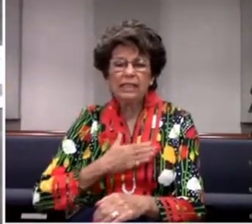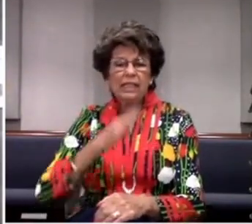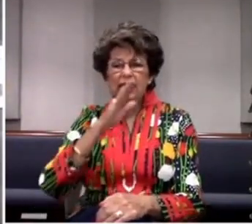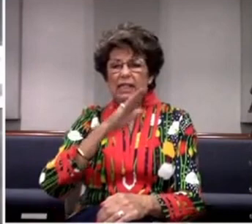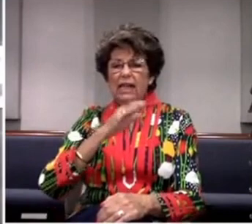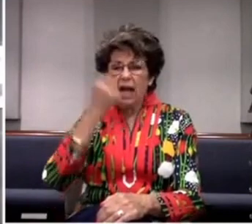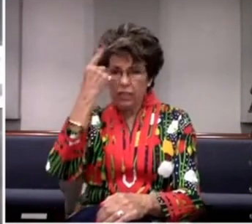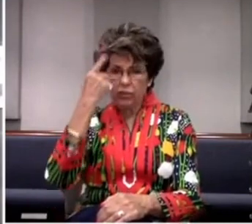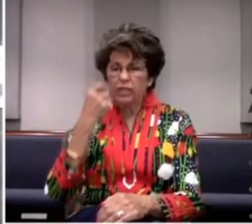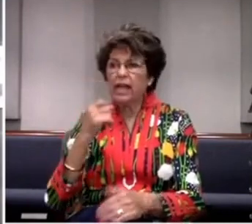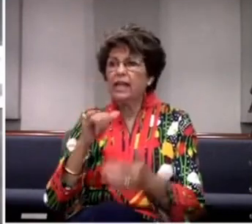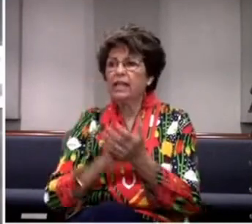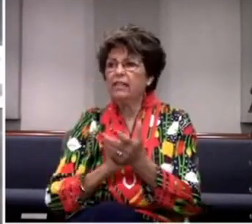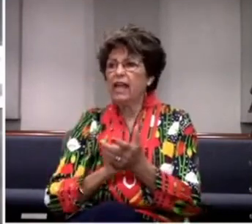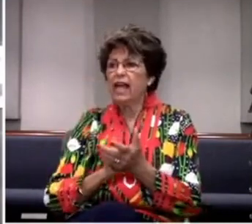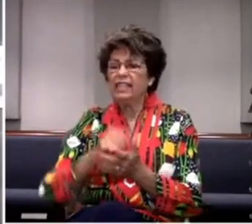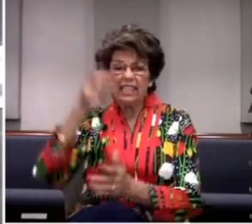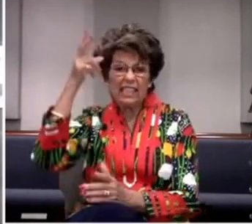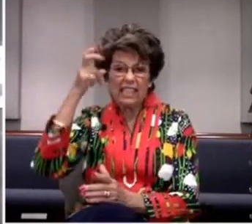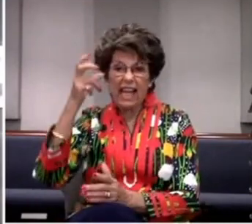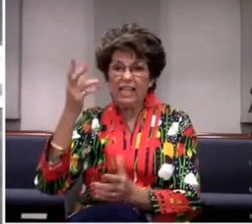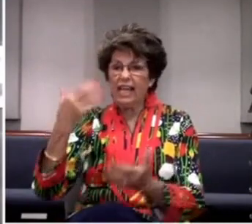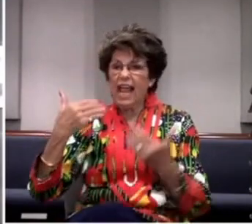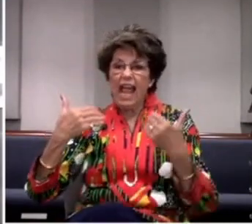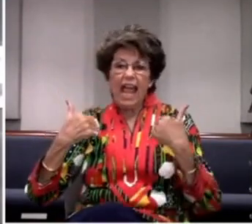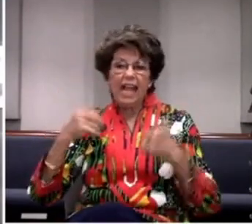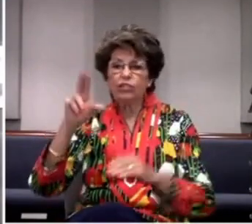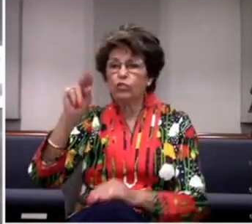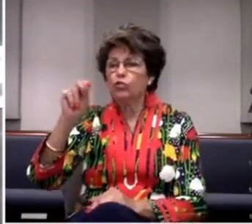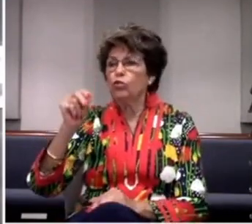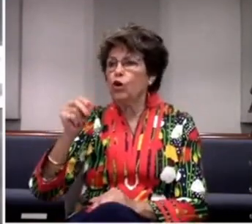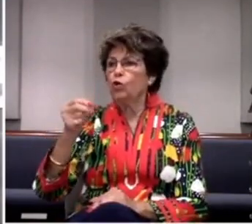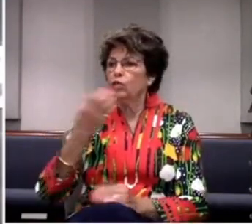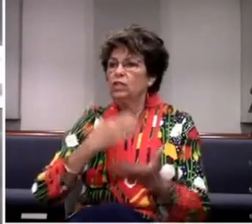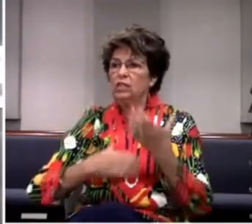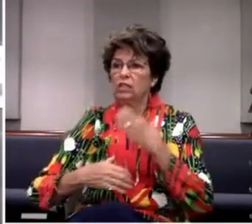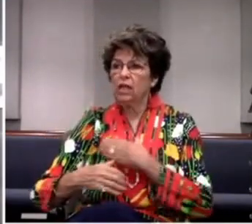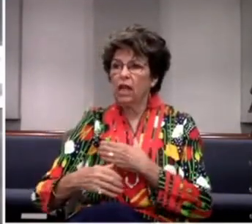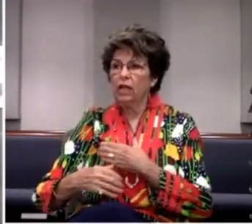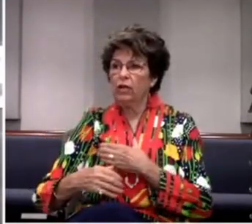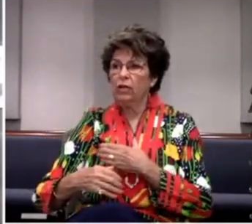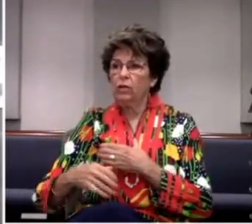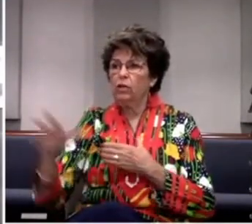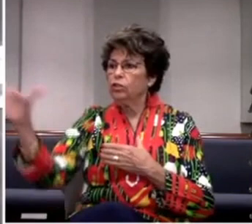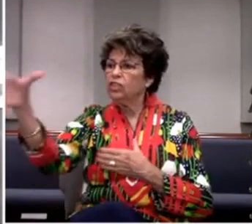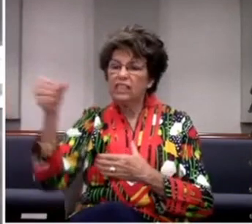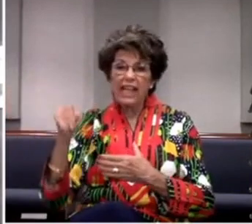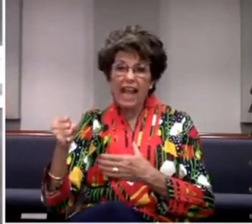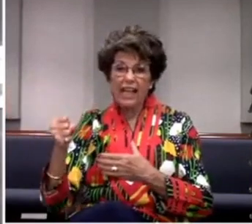Please understand that Satan has no desire today to take people to hell.